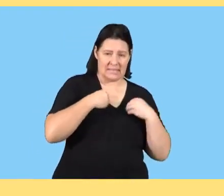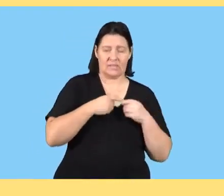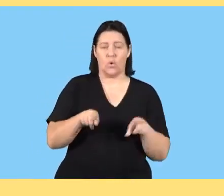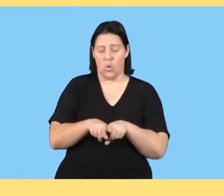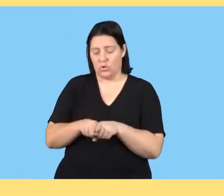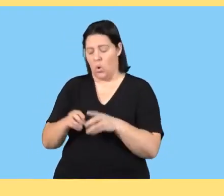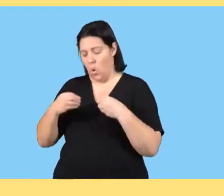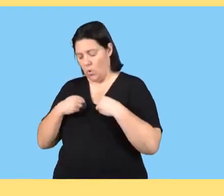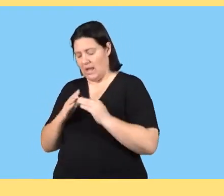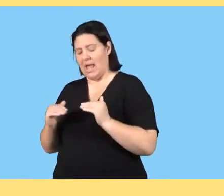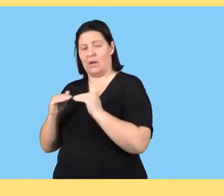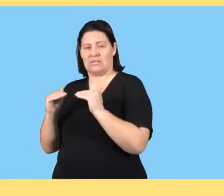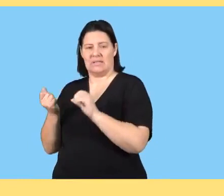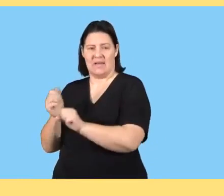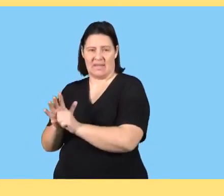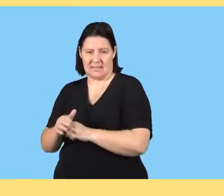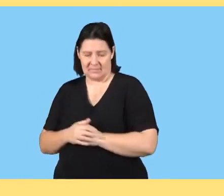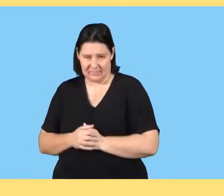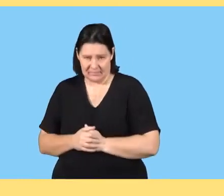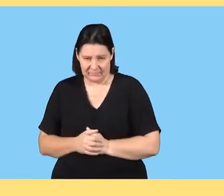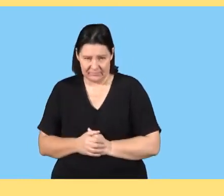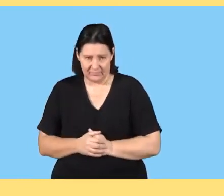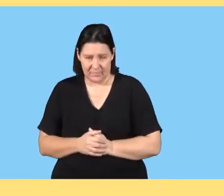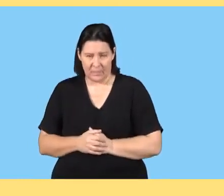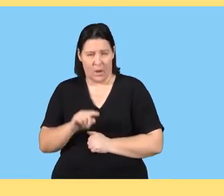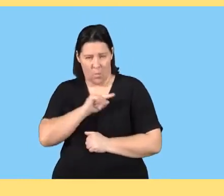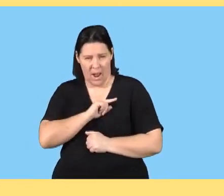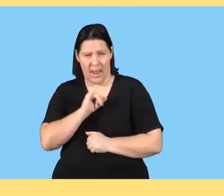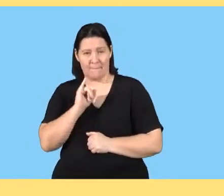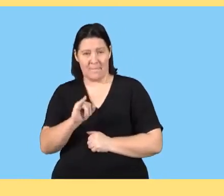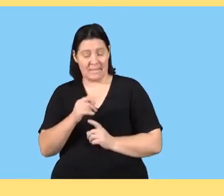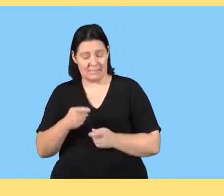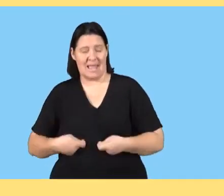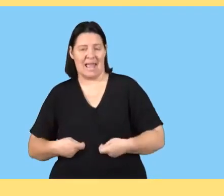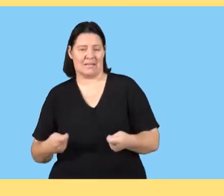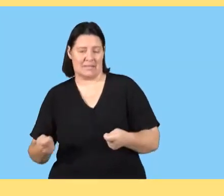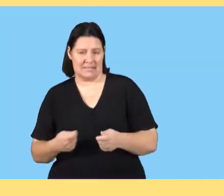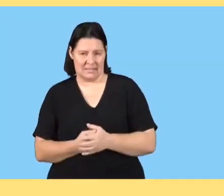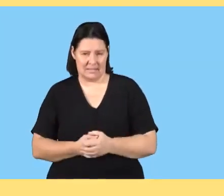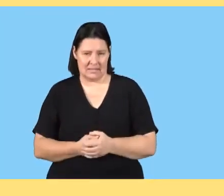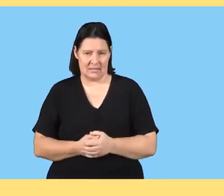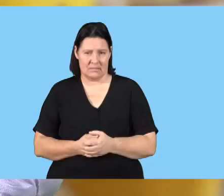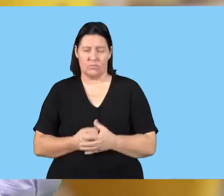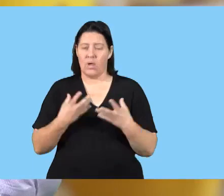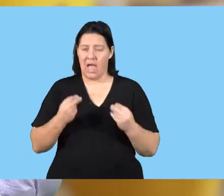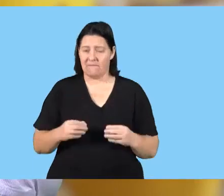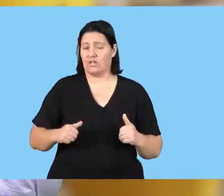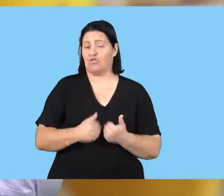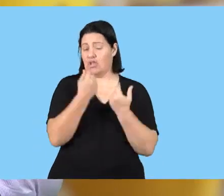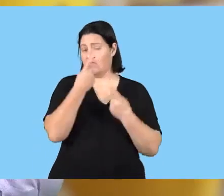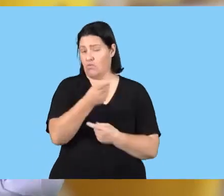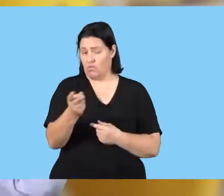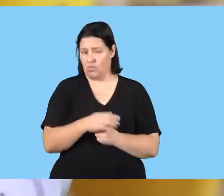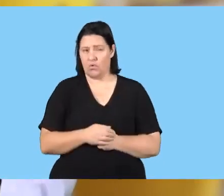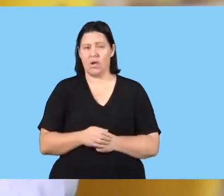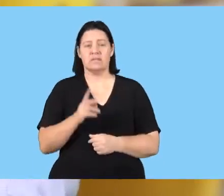our owner's equity because bad debts are an expense. With me here, I have a challenge and